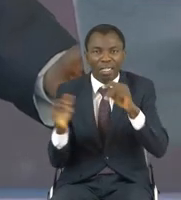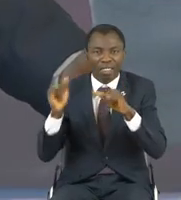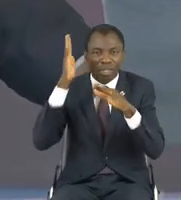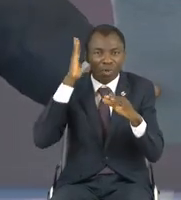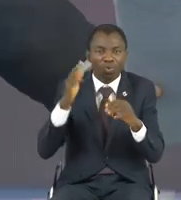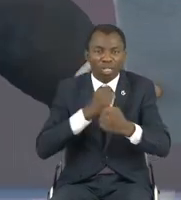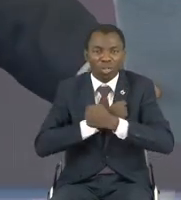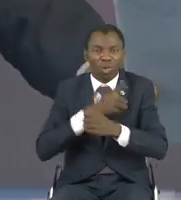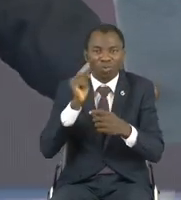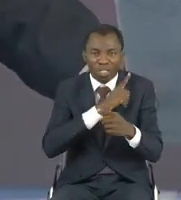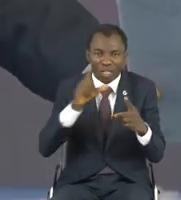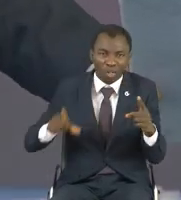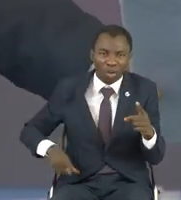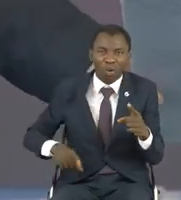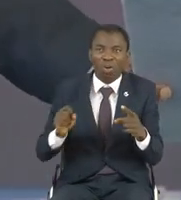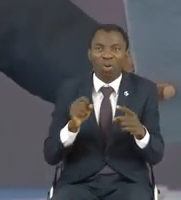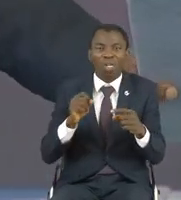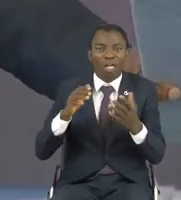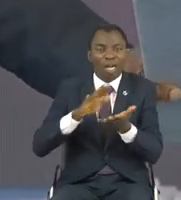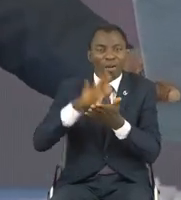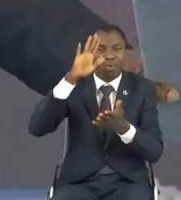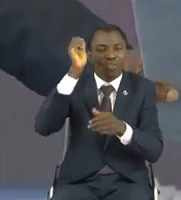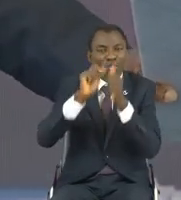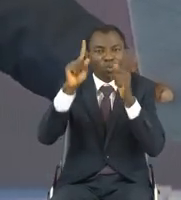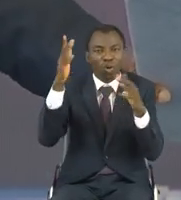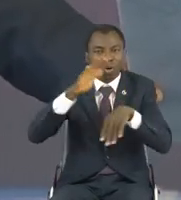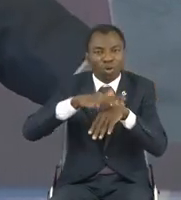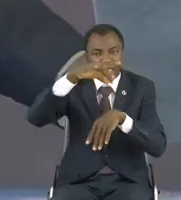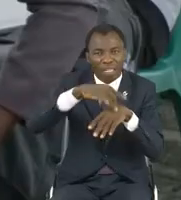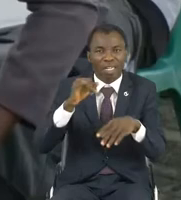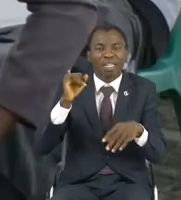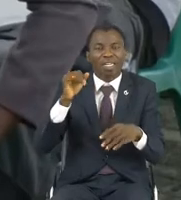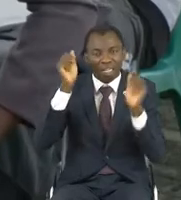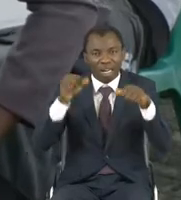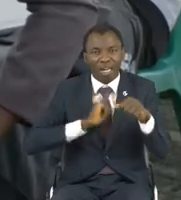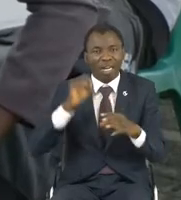above everyone on earth. Can I hear a good amen? Amen.